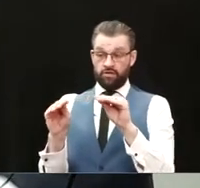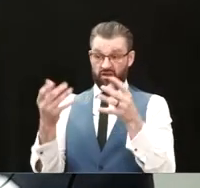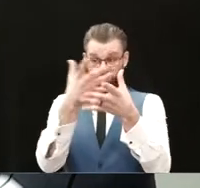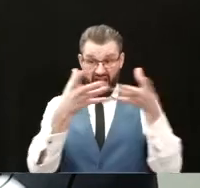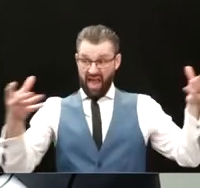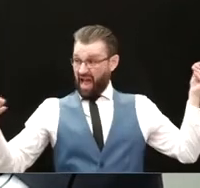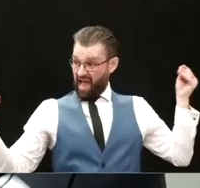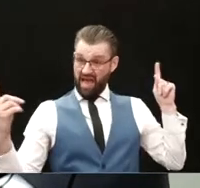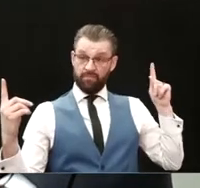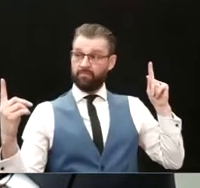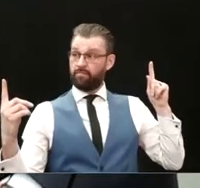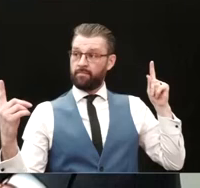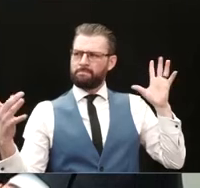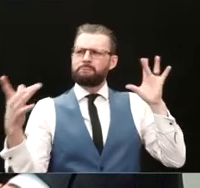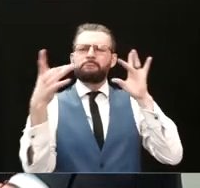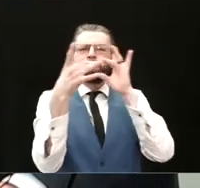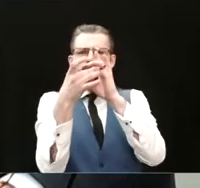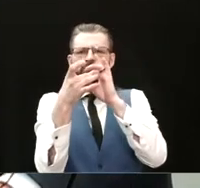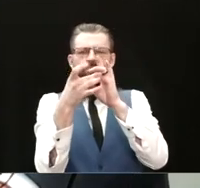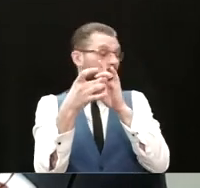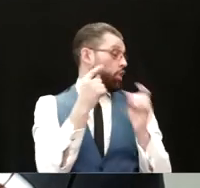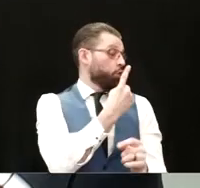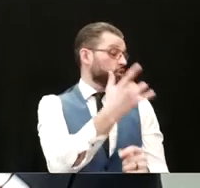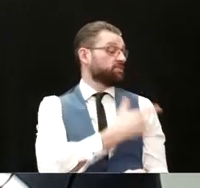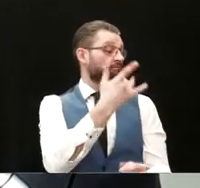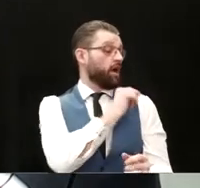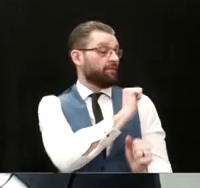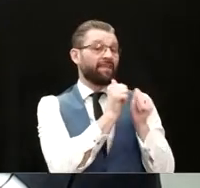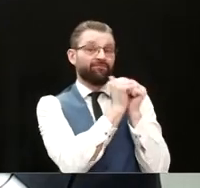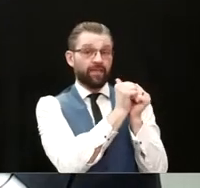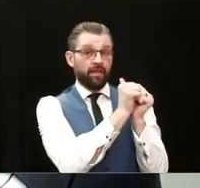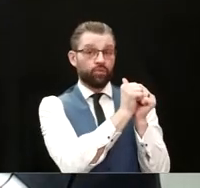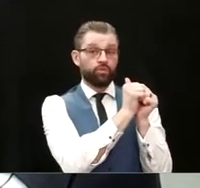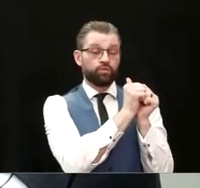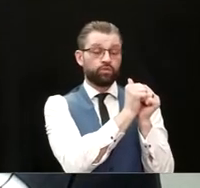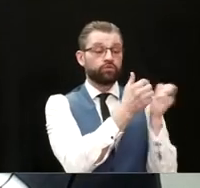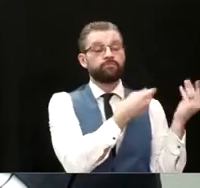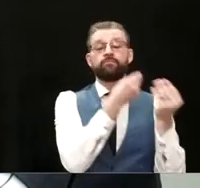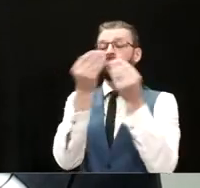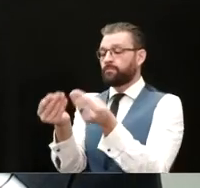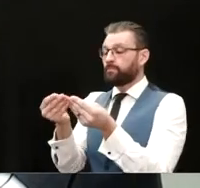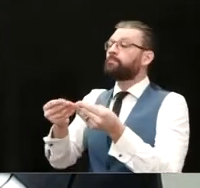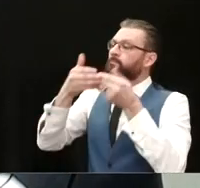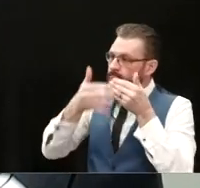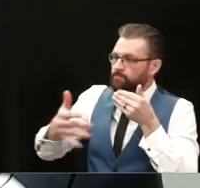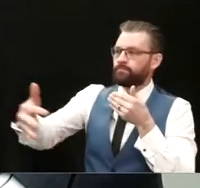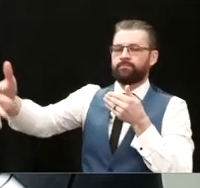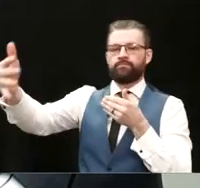to ensure that the values learned from our survivors are carried by our students into the